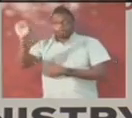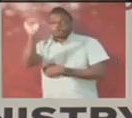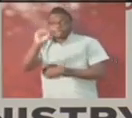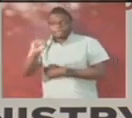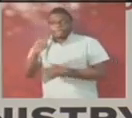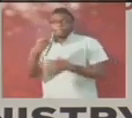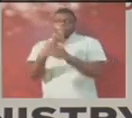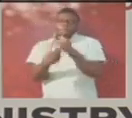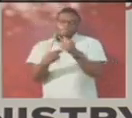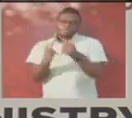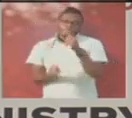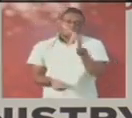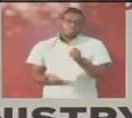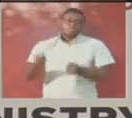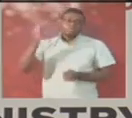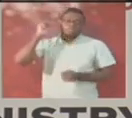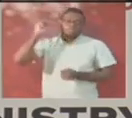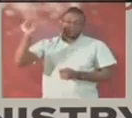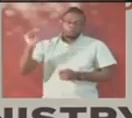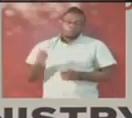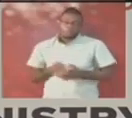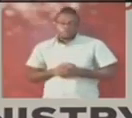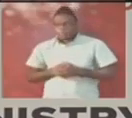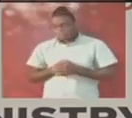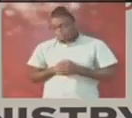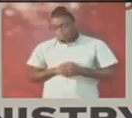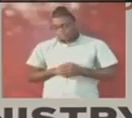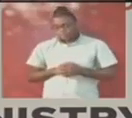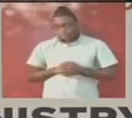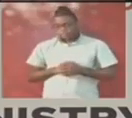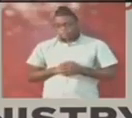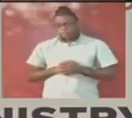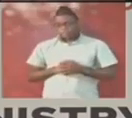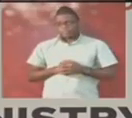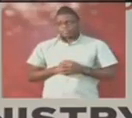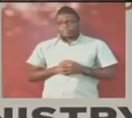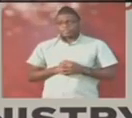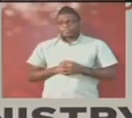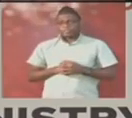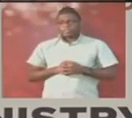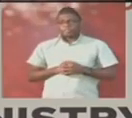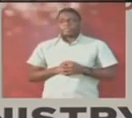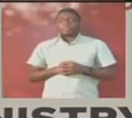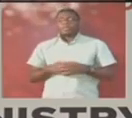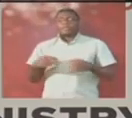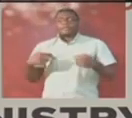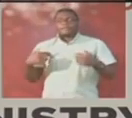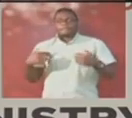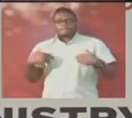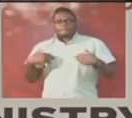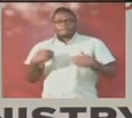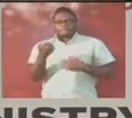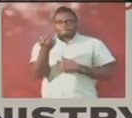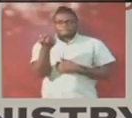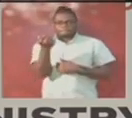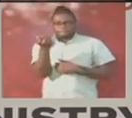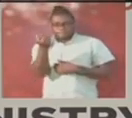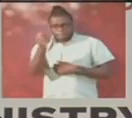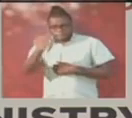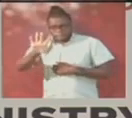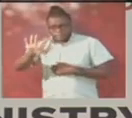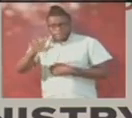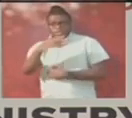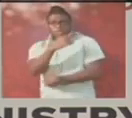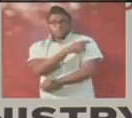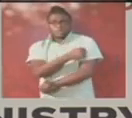the Trinidad and Tobago figure as well. At present, we have 15 hospitals or